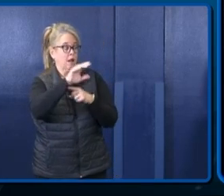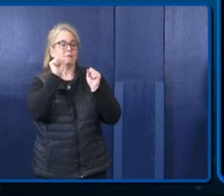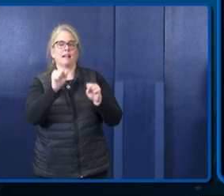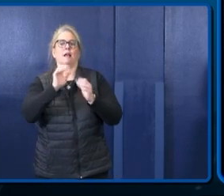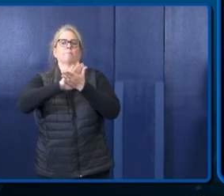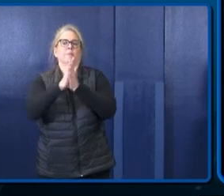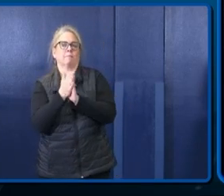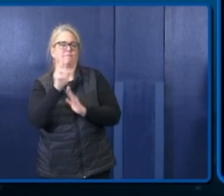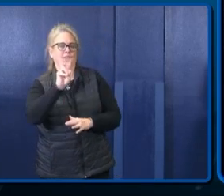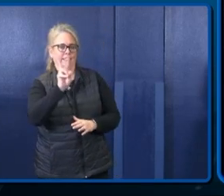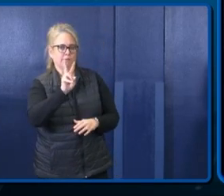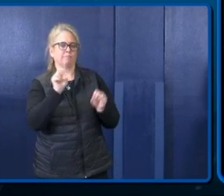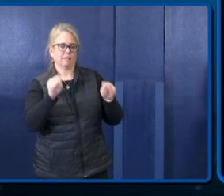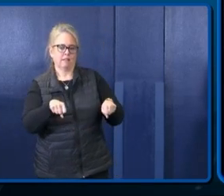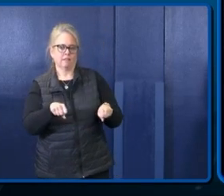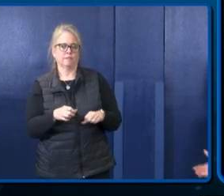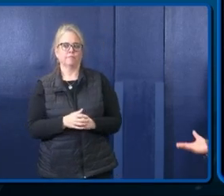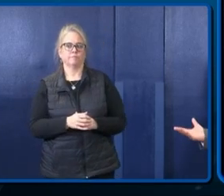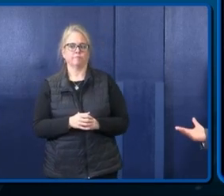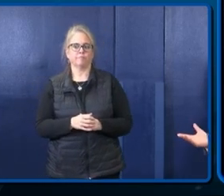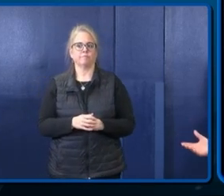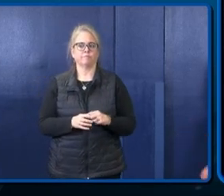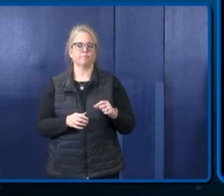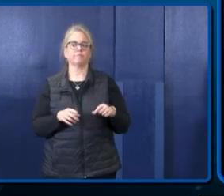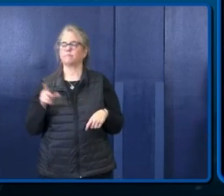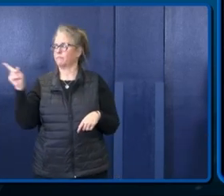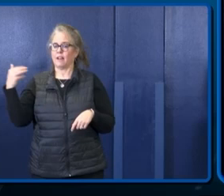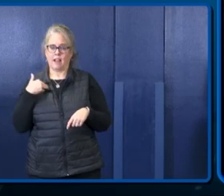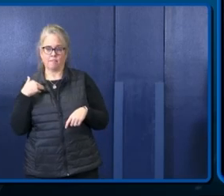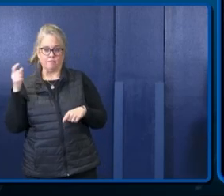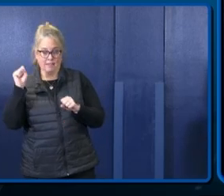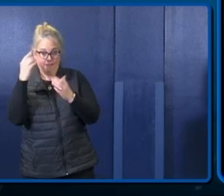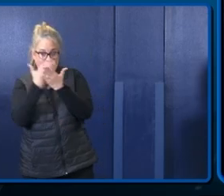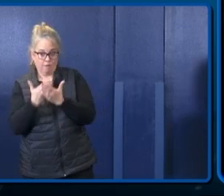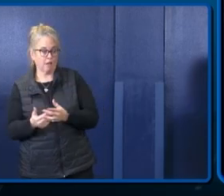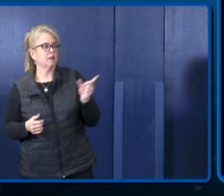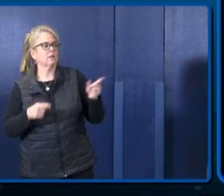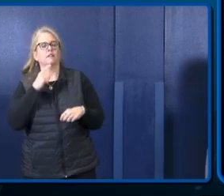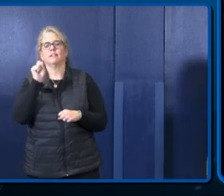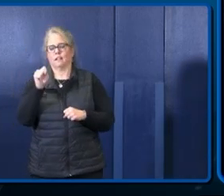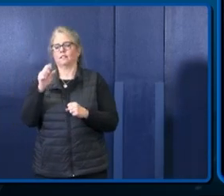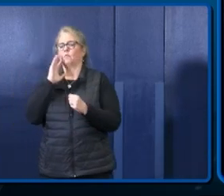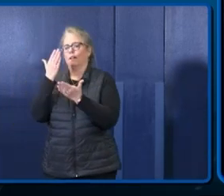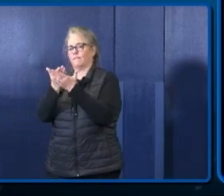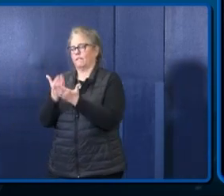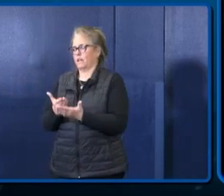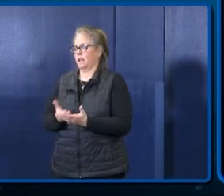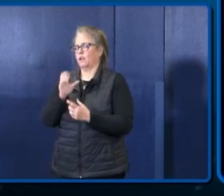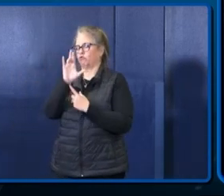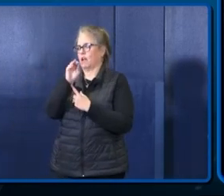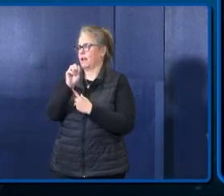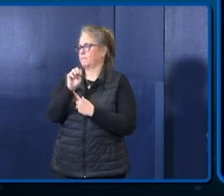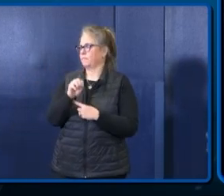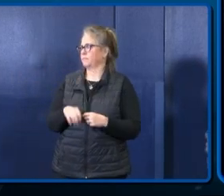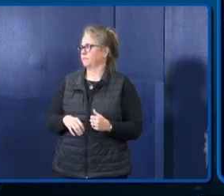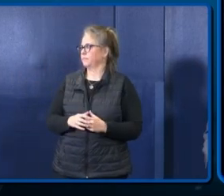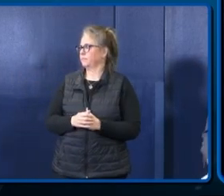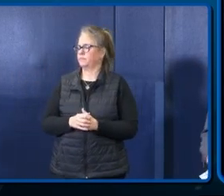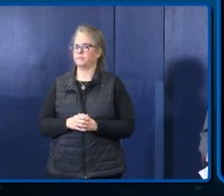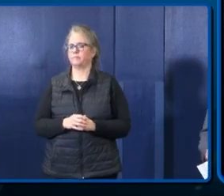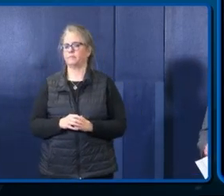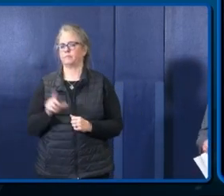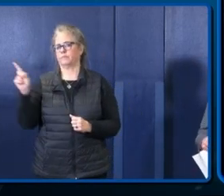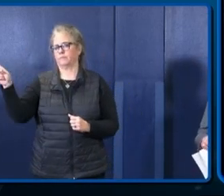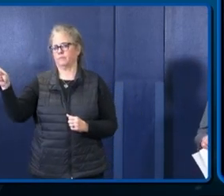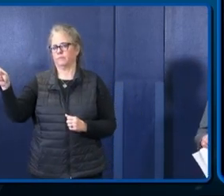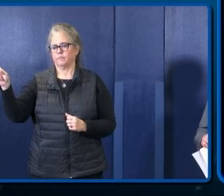That we've been able to verify we're in the club. And that could grow or it could shrink. Do you expect the issue of the defendant's mental competency to be raised